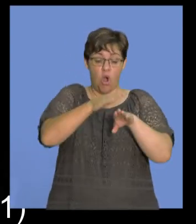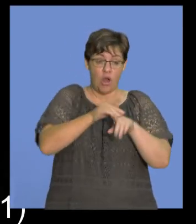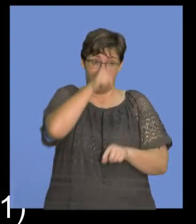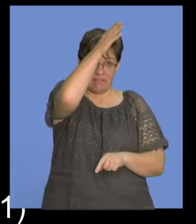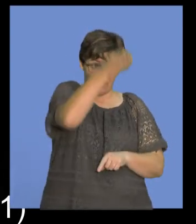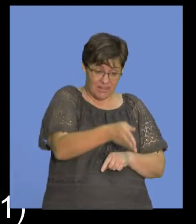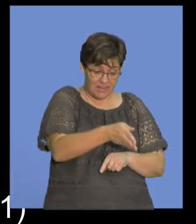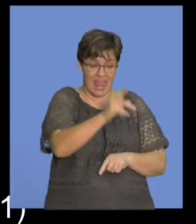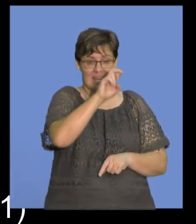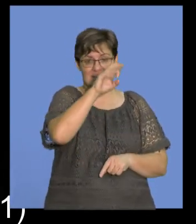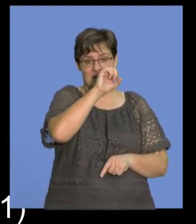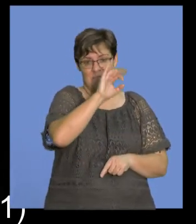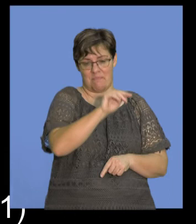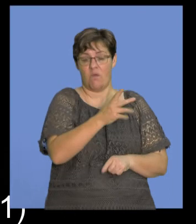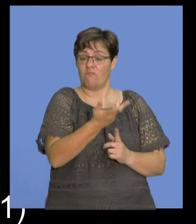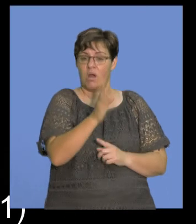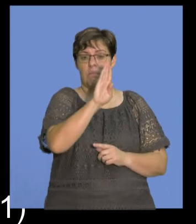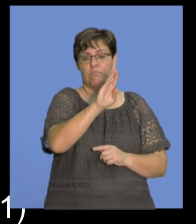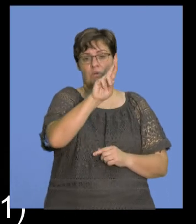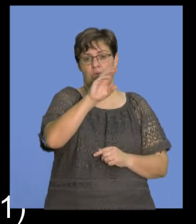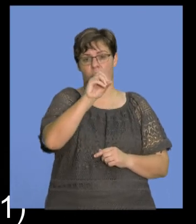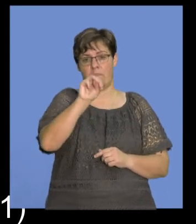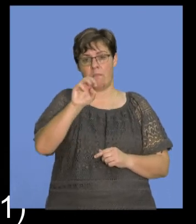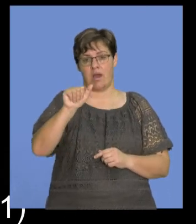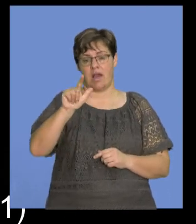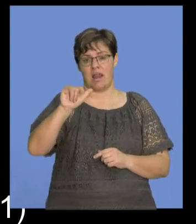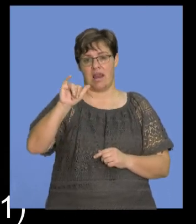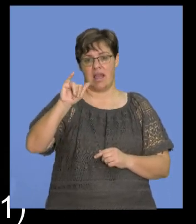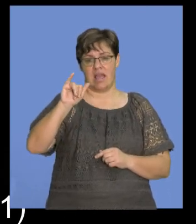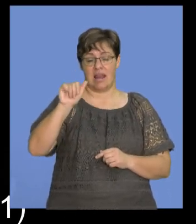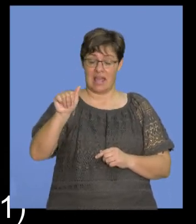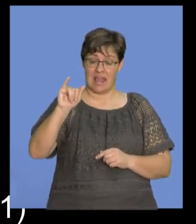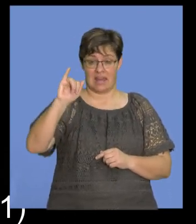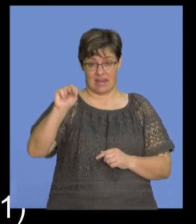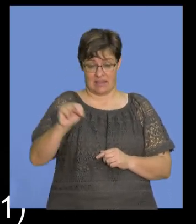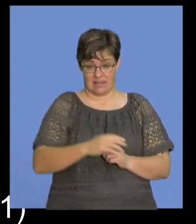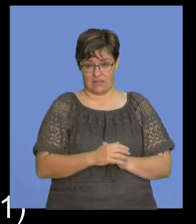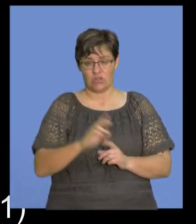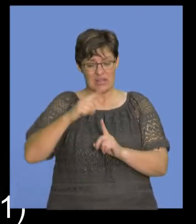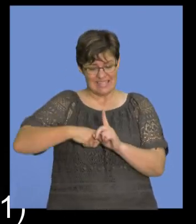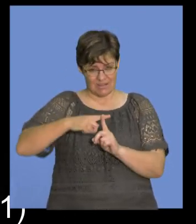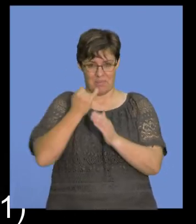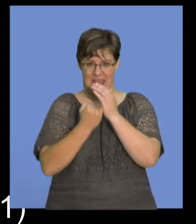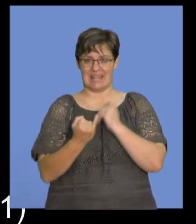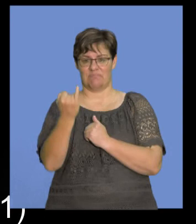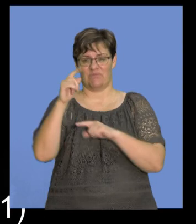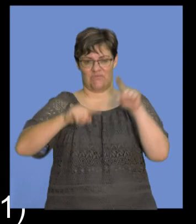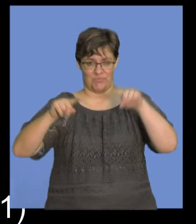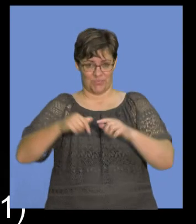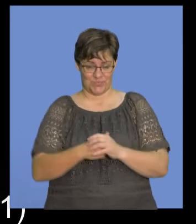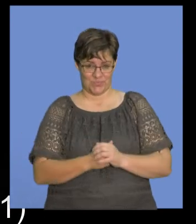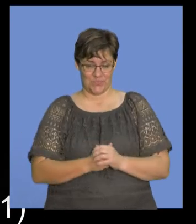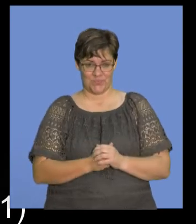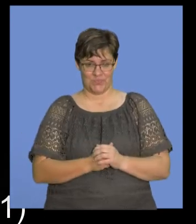temperature on the enzyme activity of bromelain. So we've identified that the temperature is the